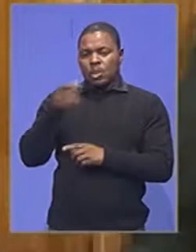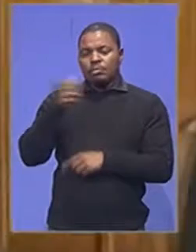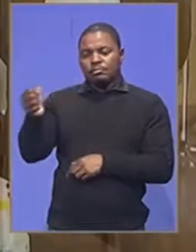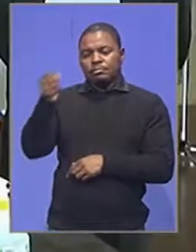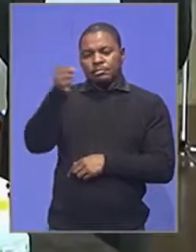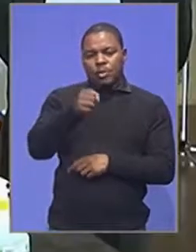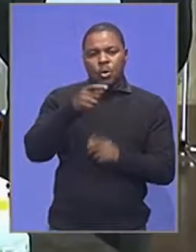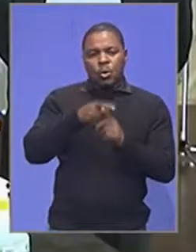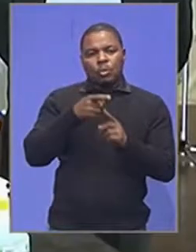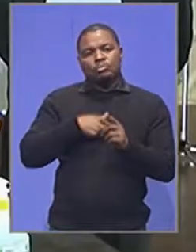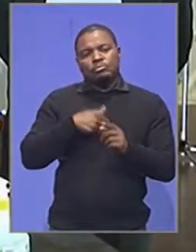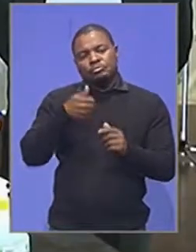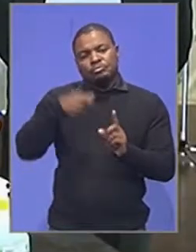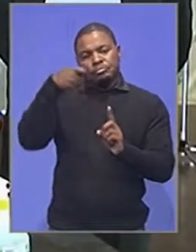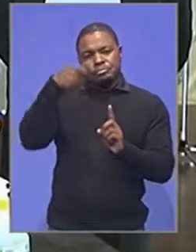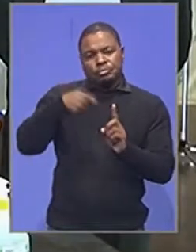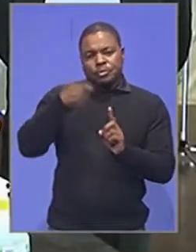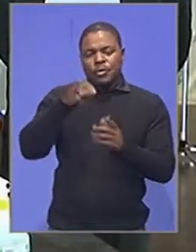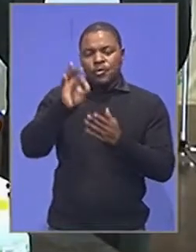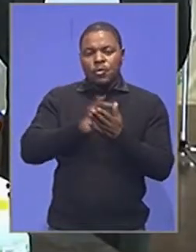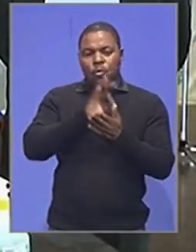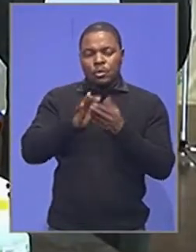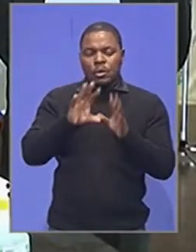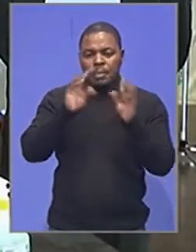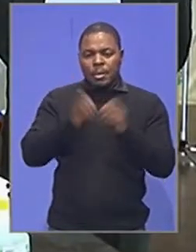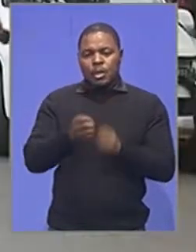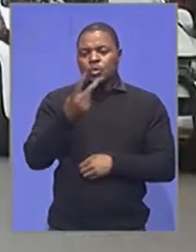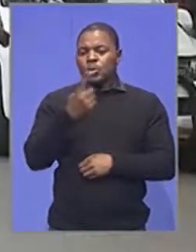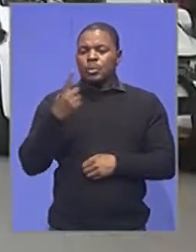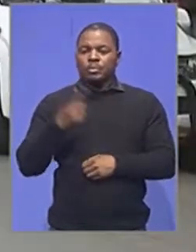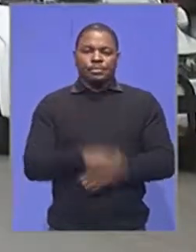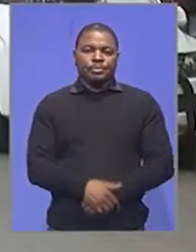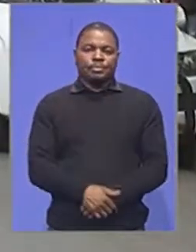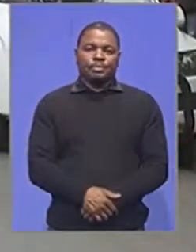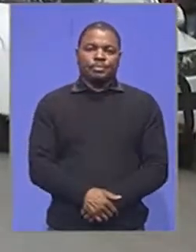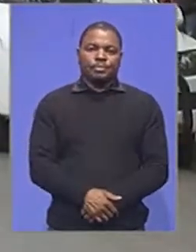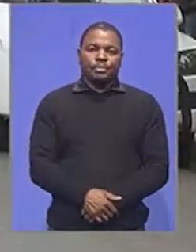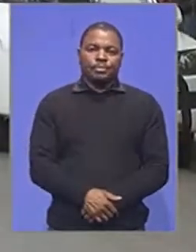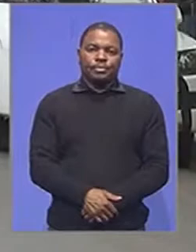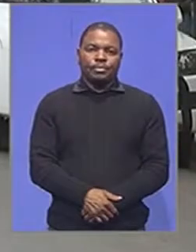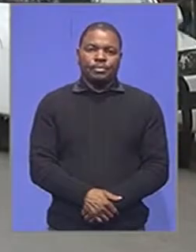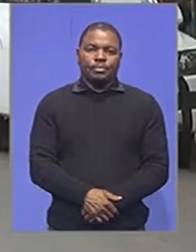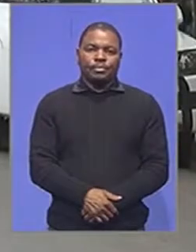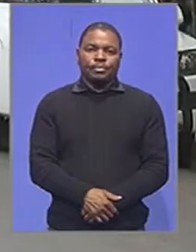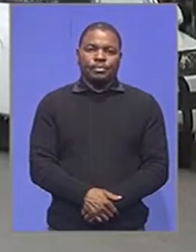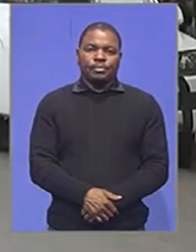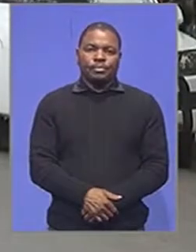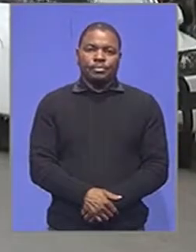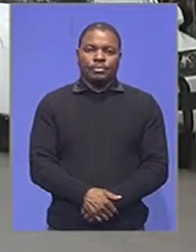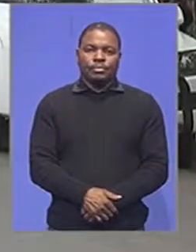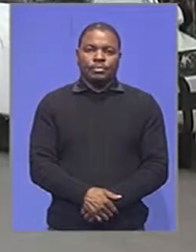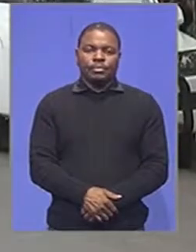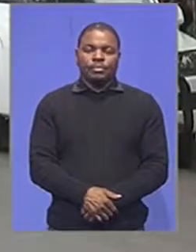musa kgotla ka di vote di le 21. Sentle English, SABC News, Freiburg.